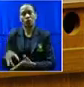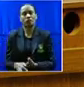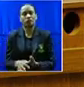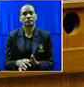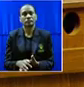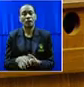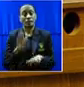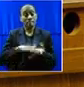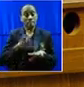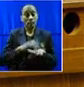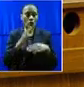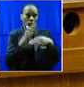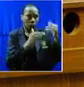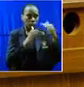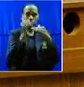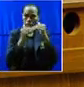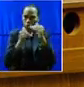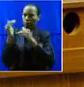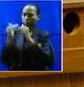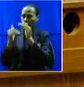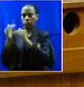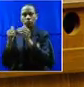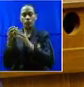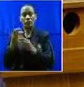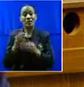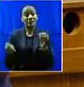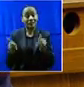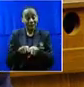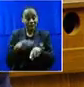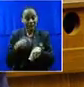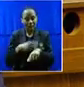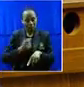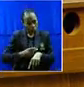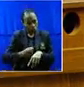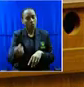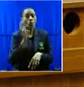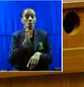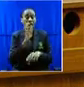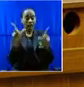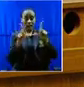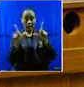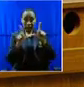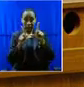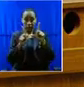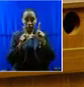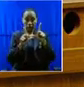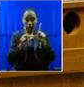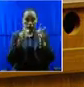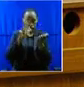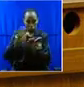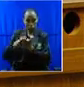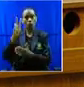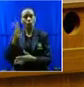bulk infrastructure, and the speedy processing of water use licenses,